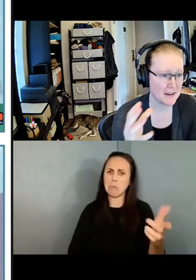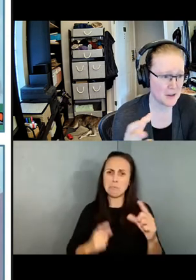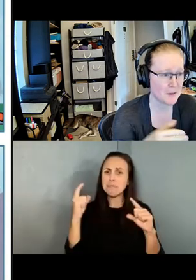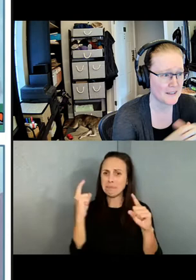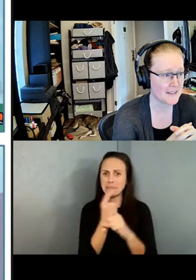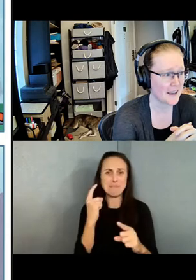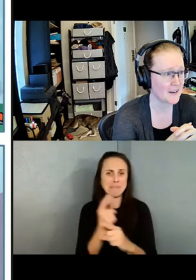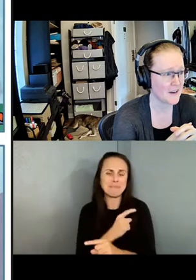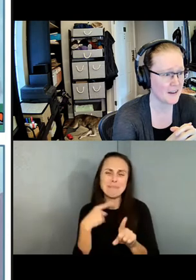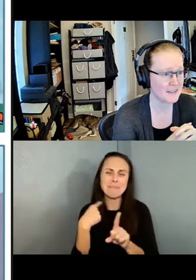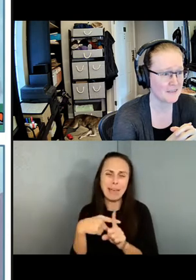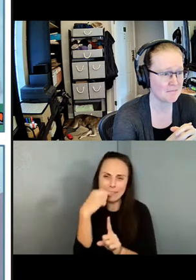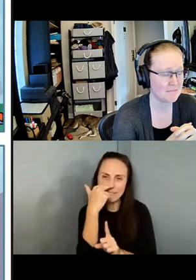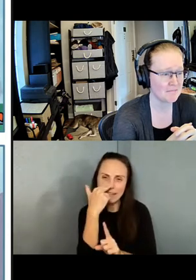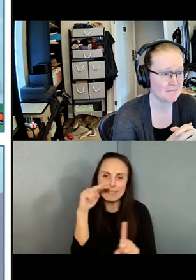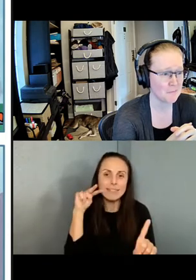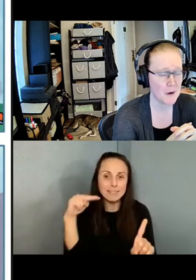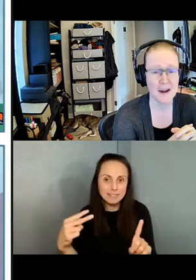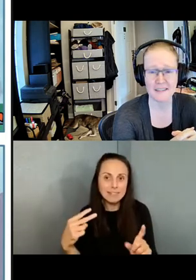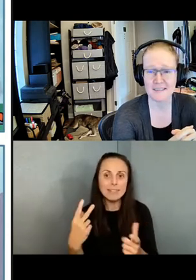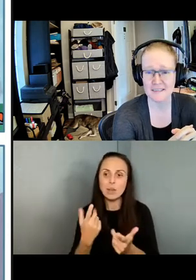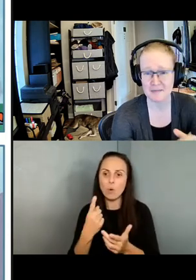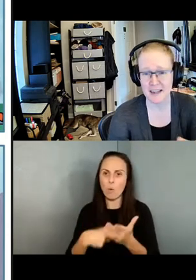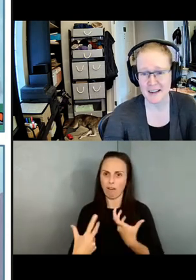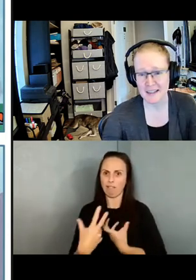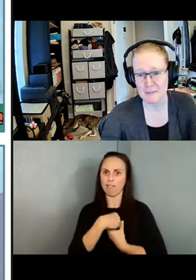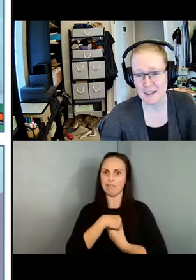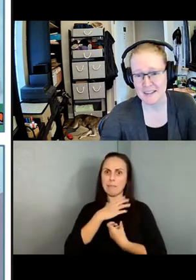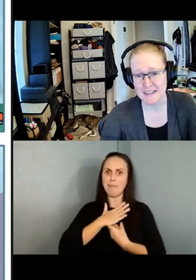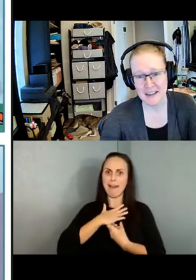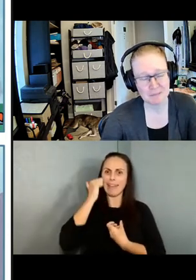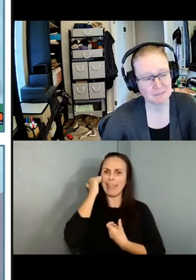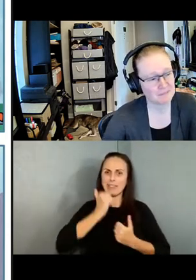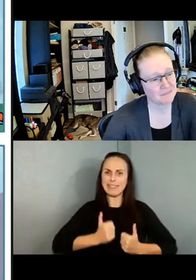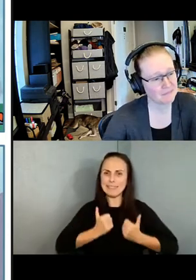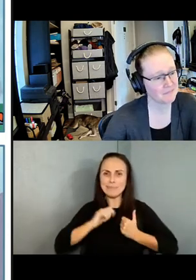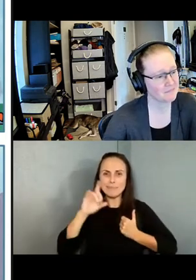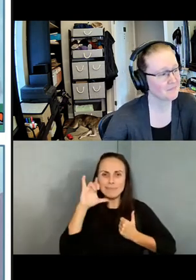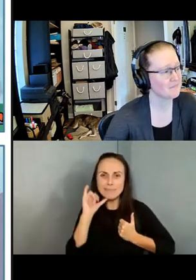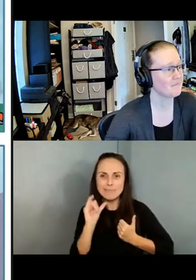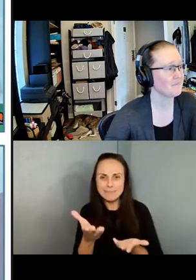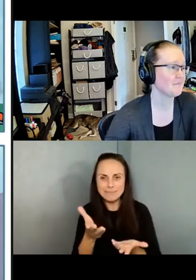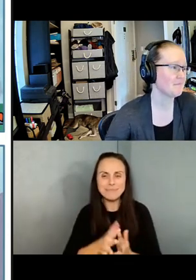reasonable and humorous take on what my day-to-day experience is like.